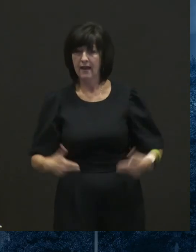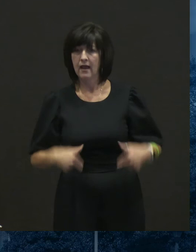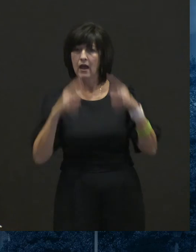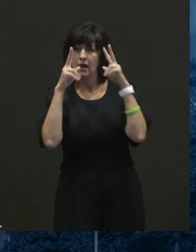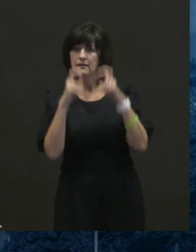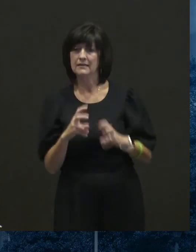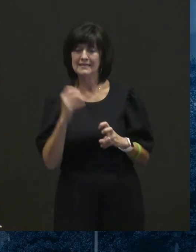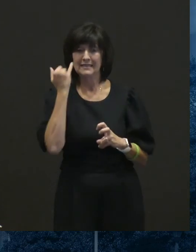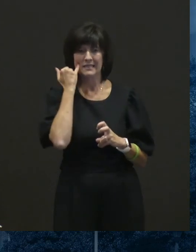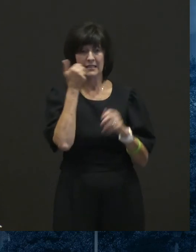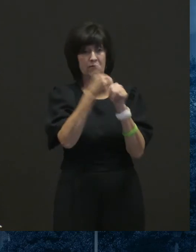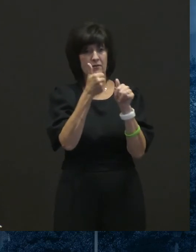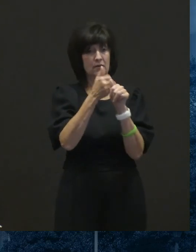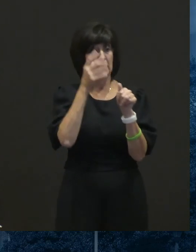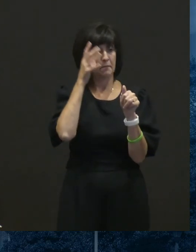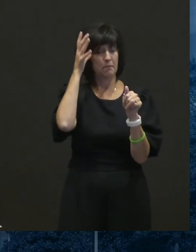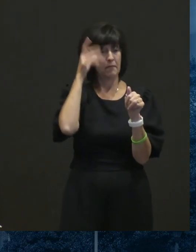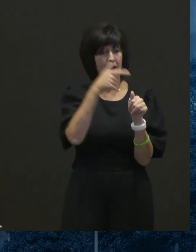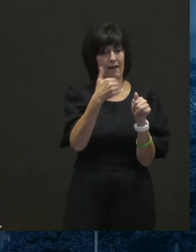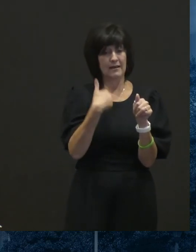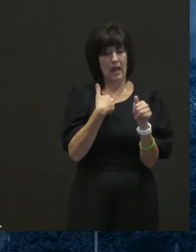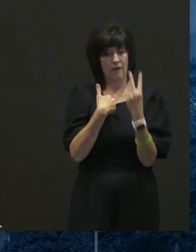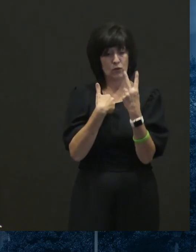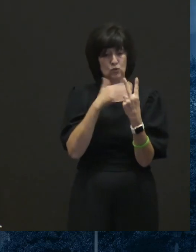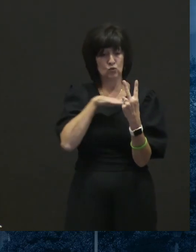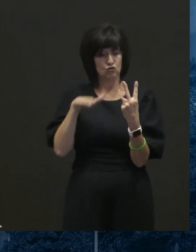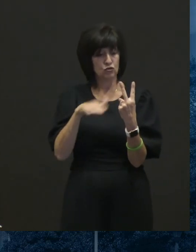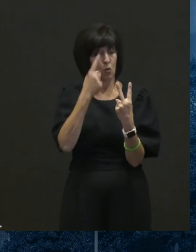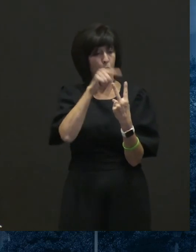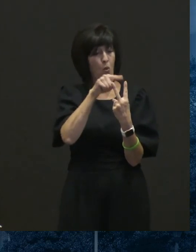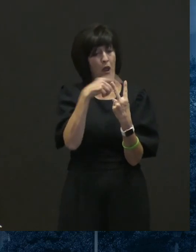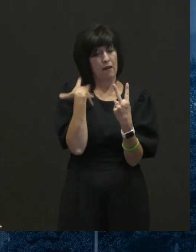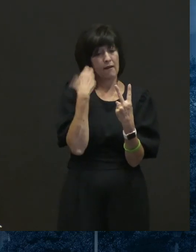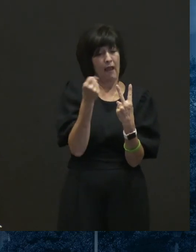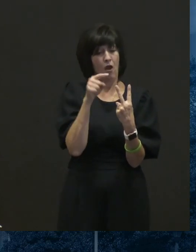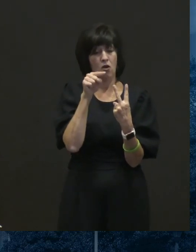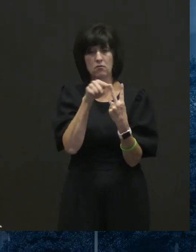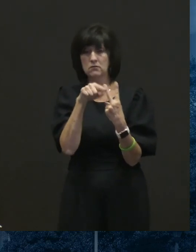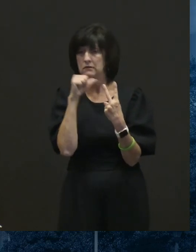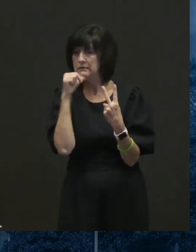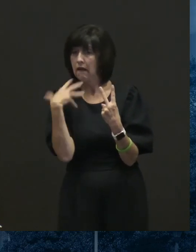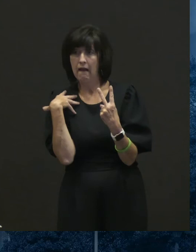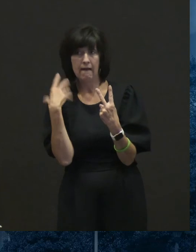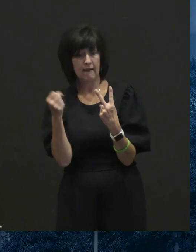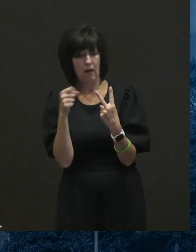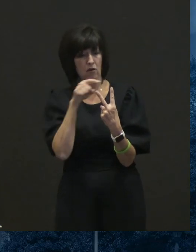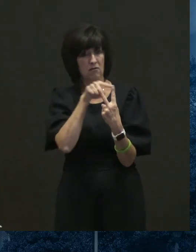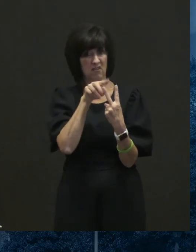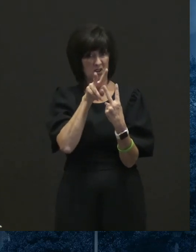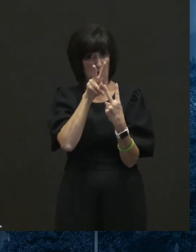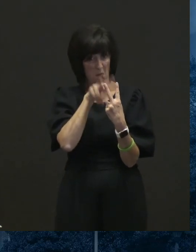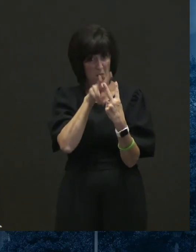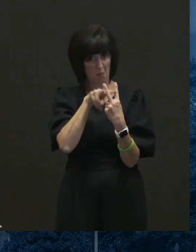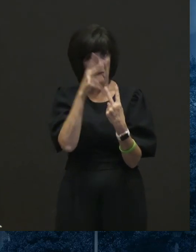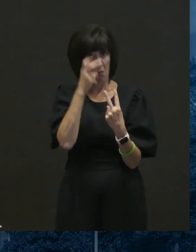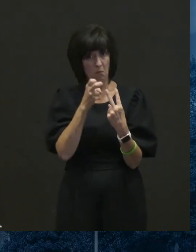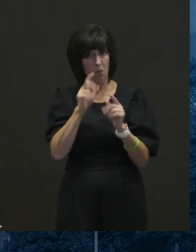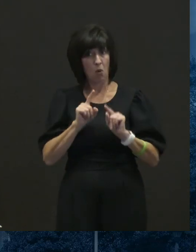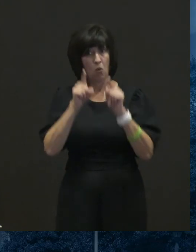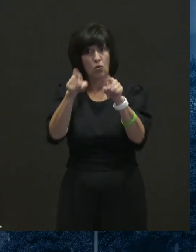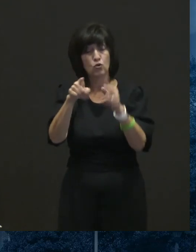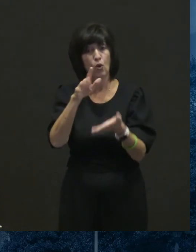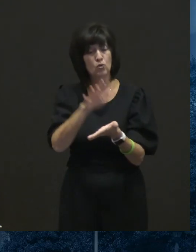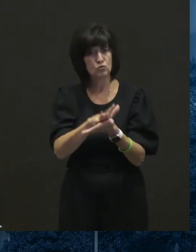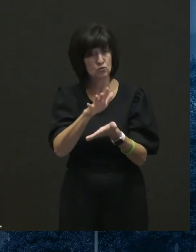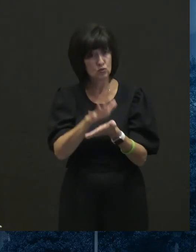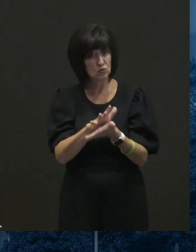children where one child is healthier than the other child, and now that both of them have to go to school. Are we encouraging the parents of children